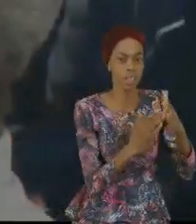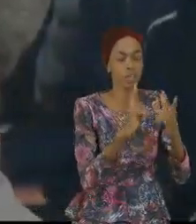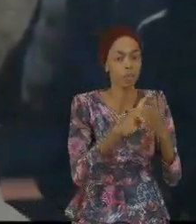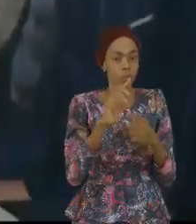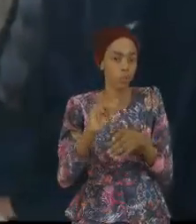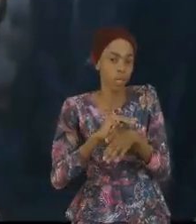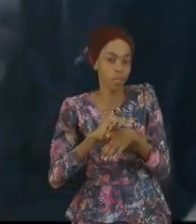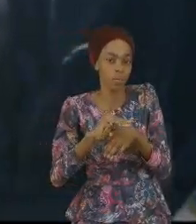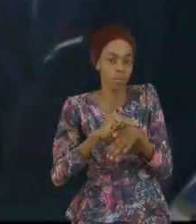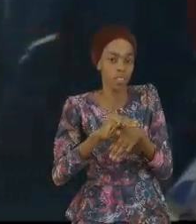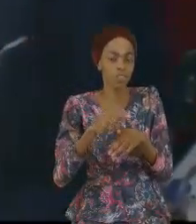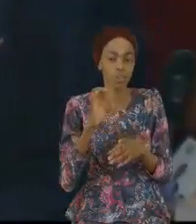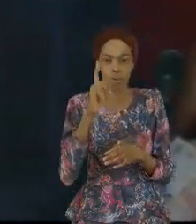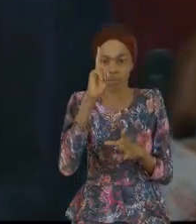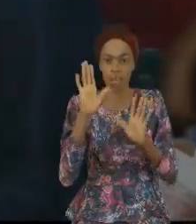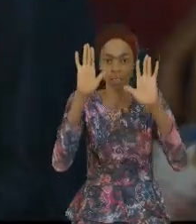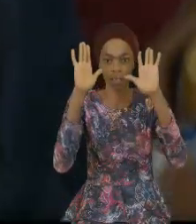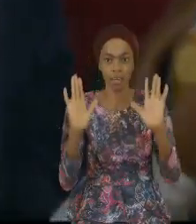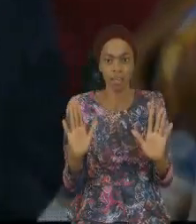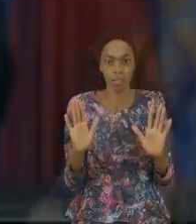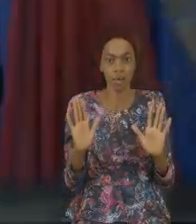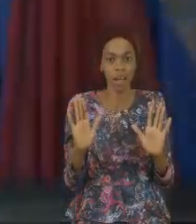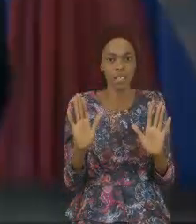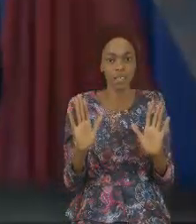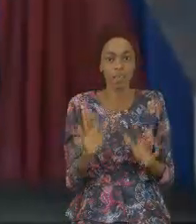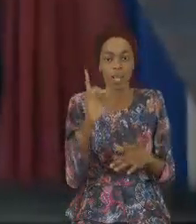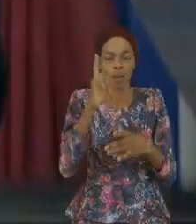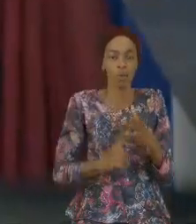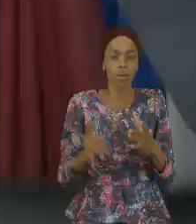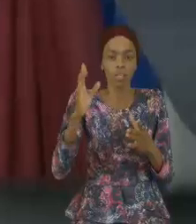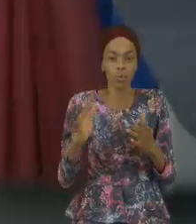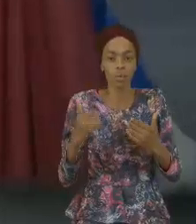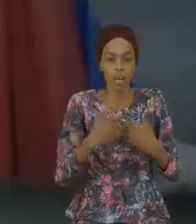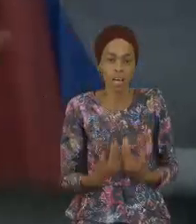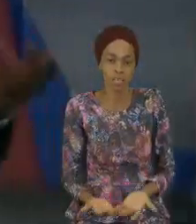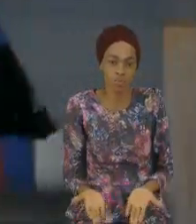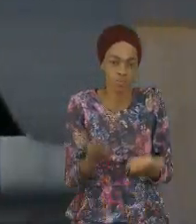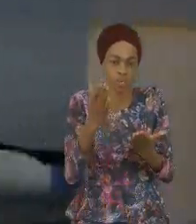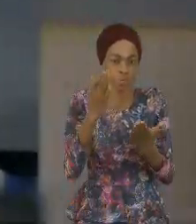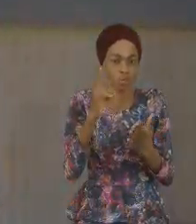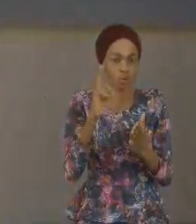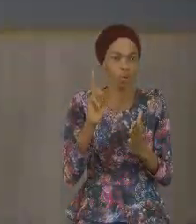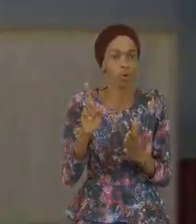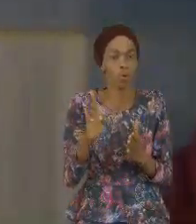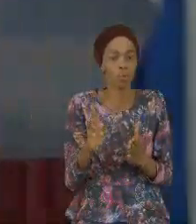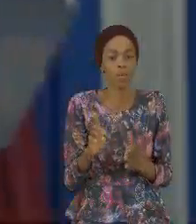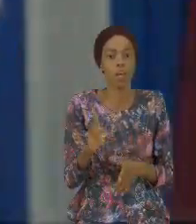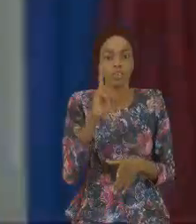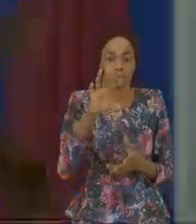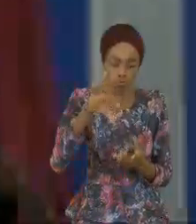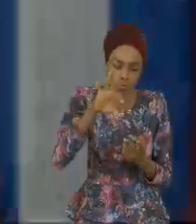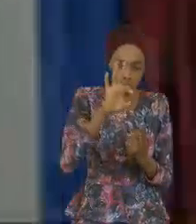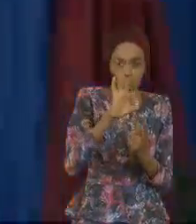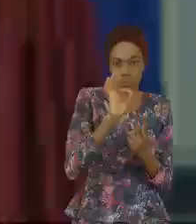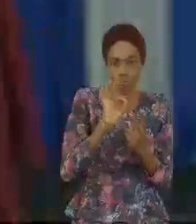ministry of excellence and to what the Lord has raised you up, you choose, you make your